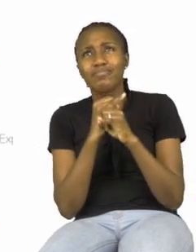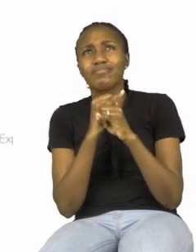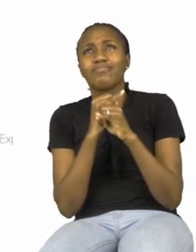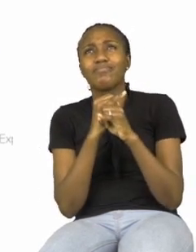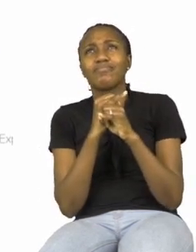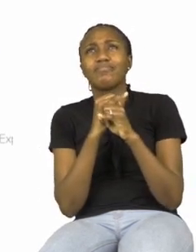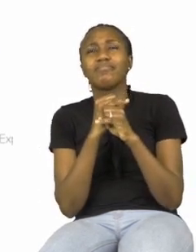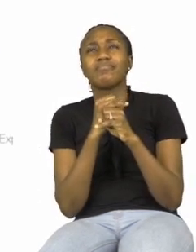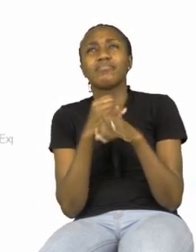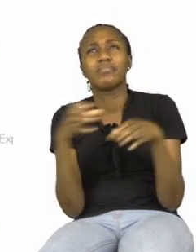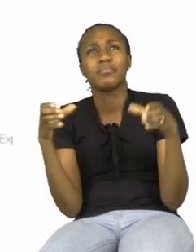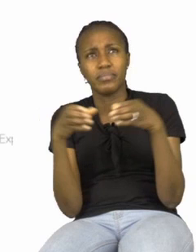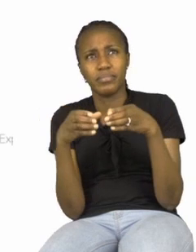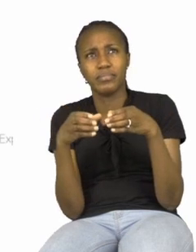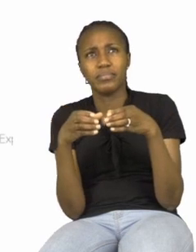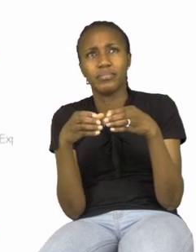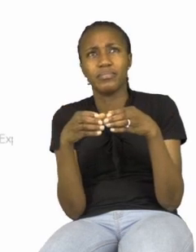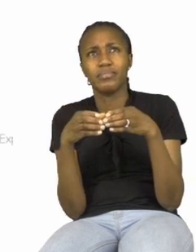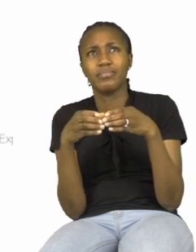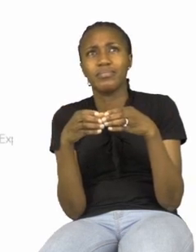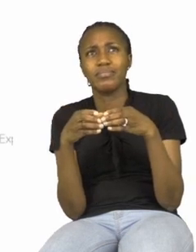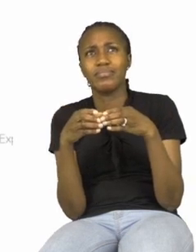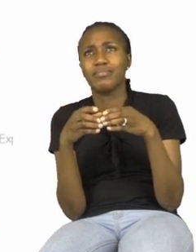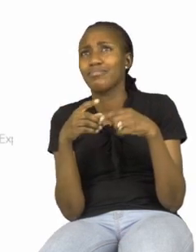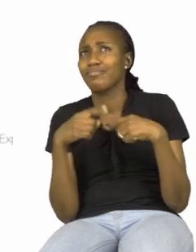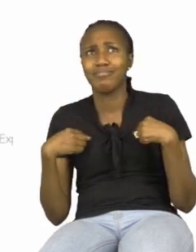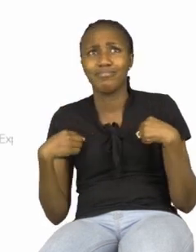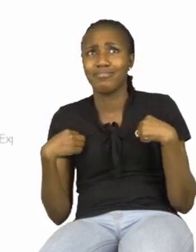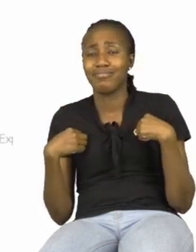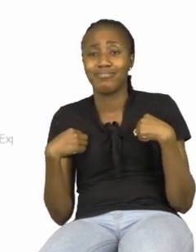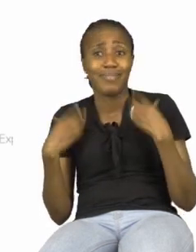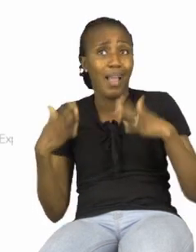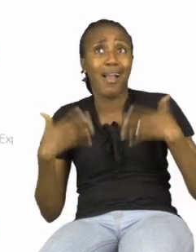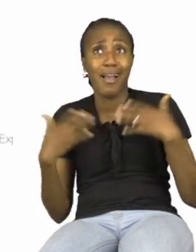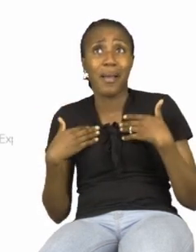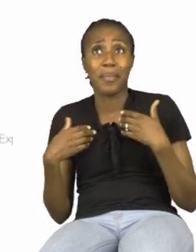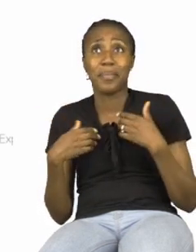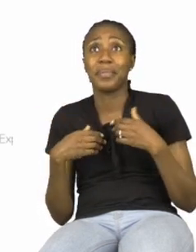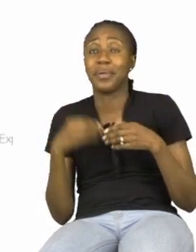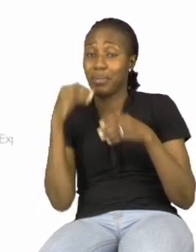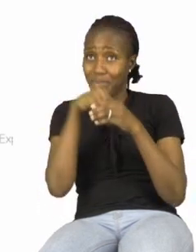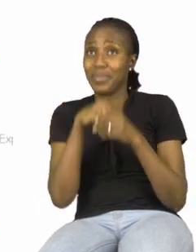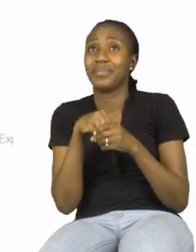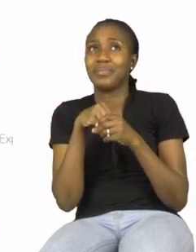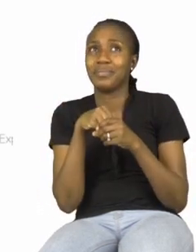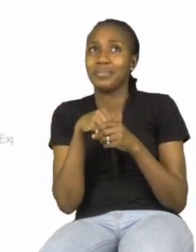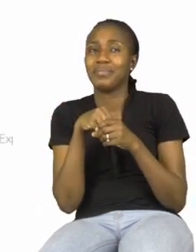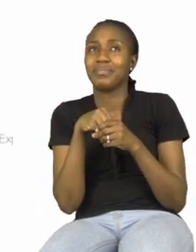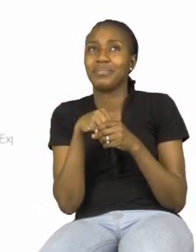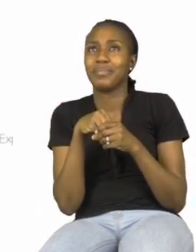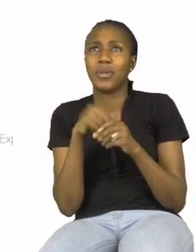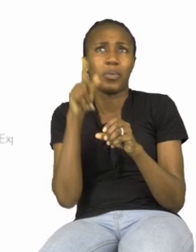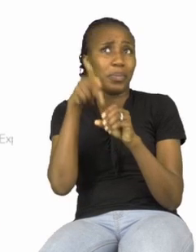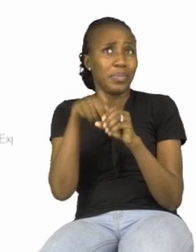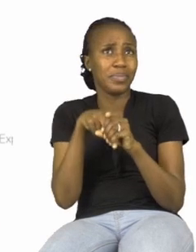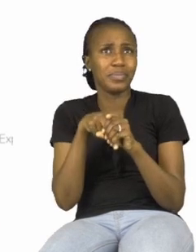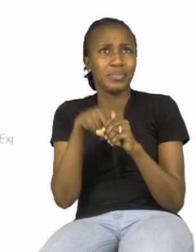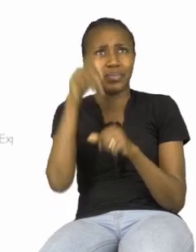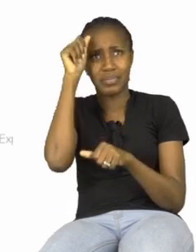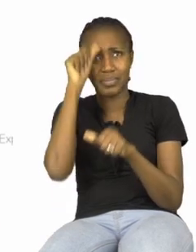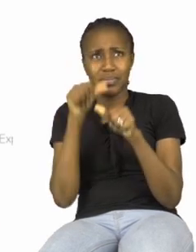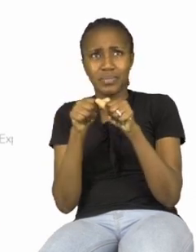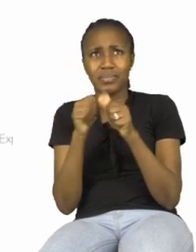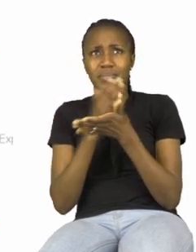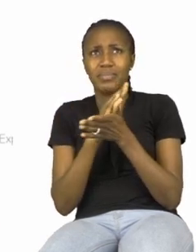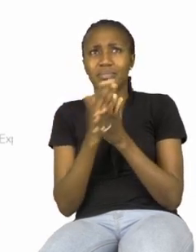team. We were just there we were grateful to be part of them, and we were participating. I remember some scores were